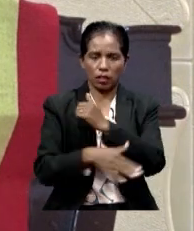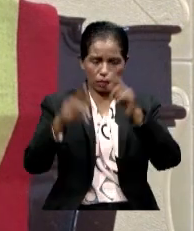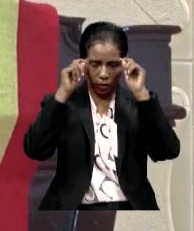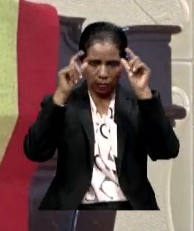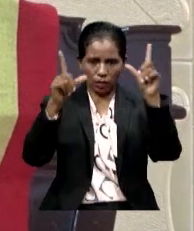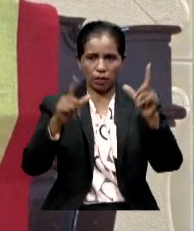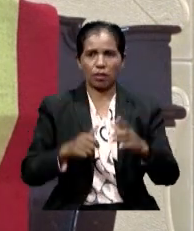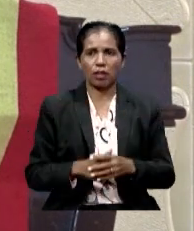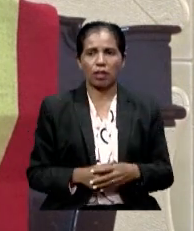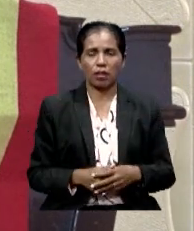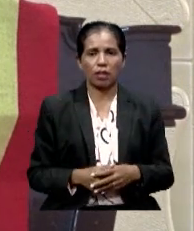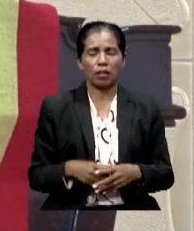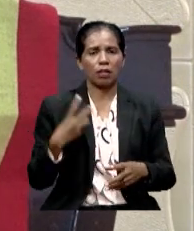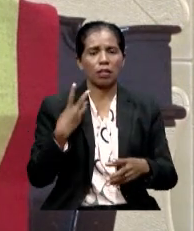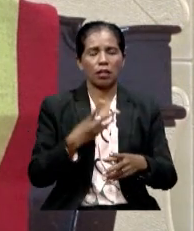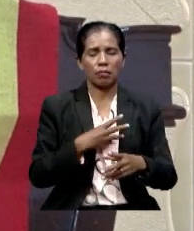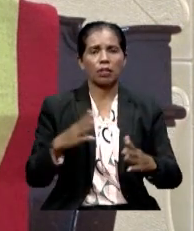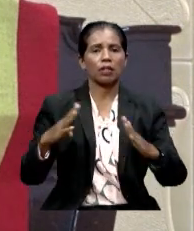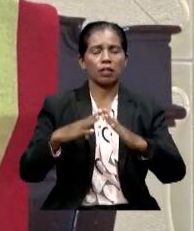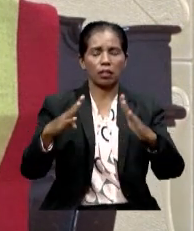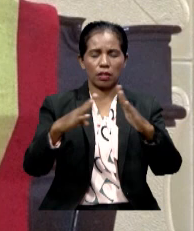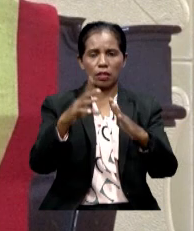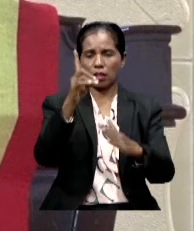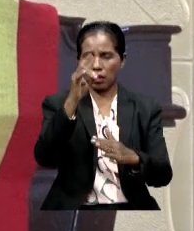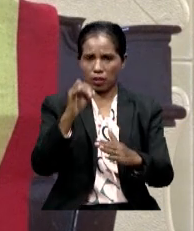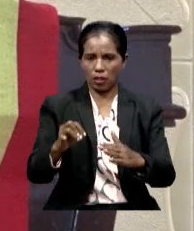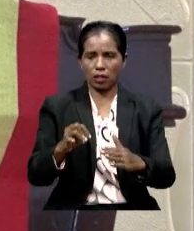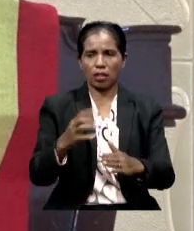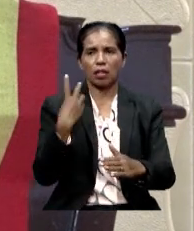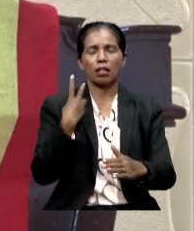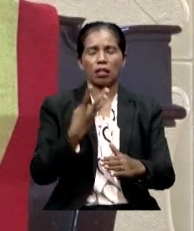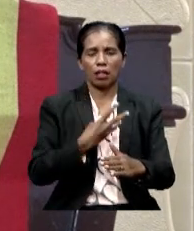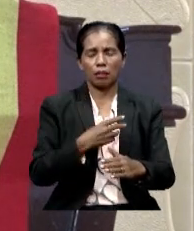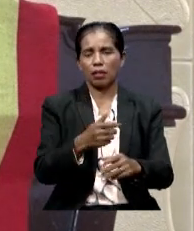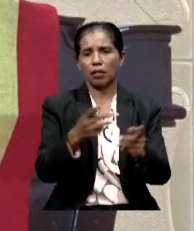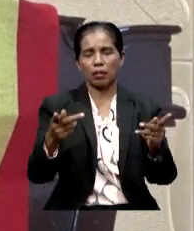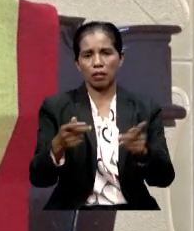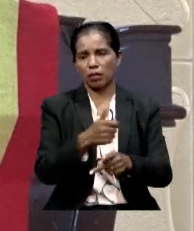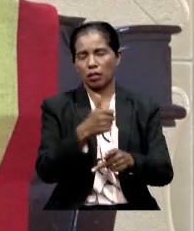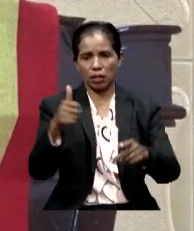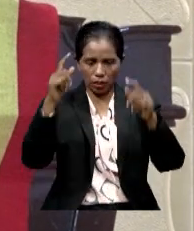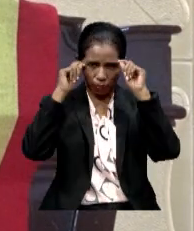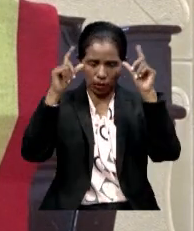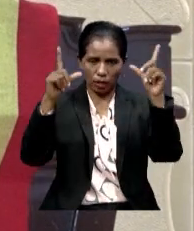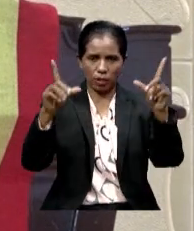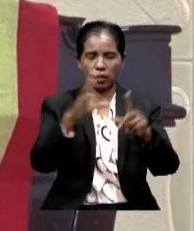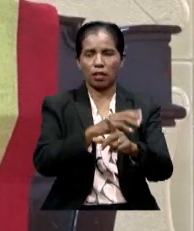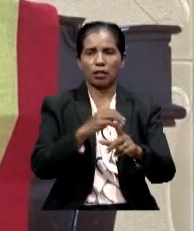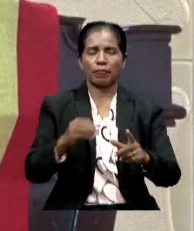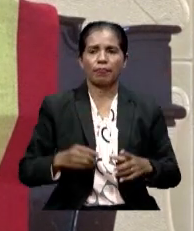connecting between the city of Dili as the capital and the other cities in Timor-Leste as well